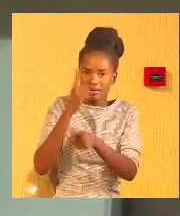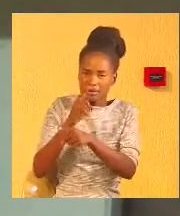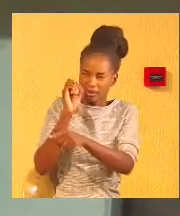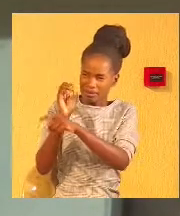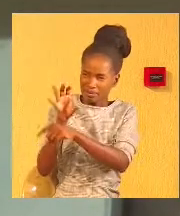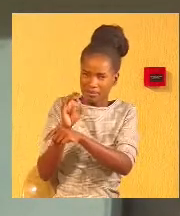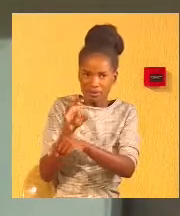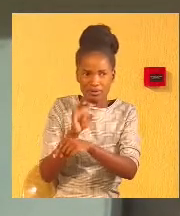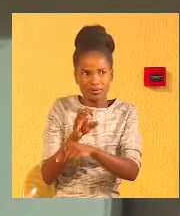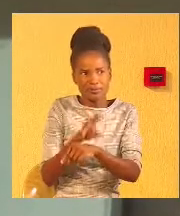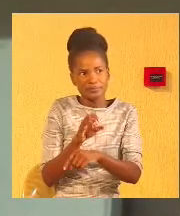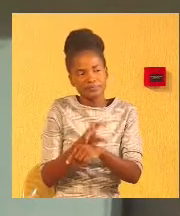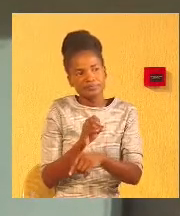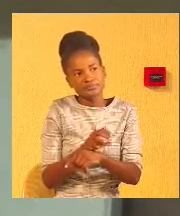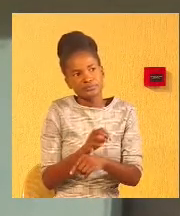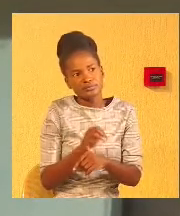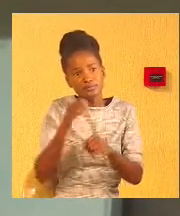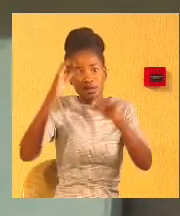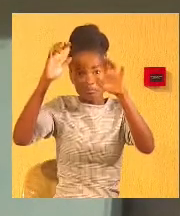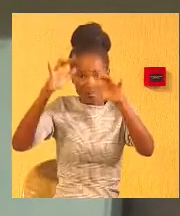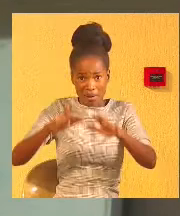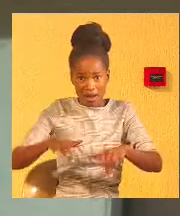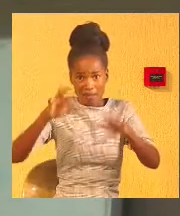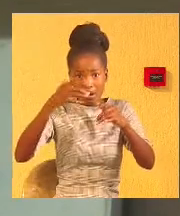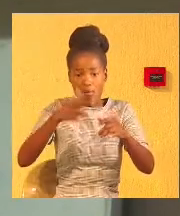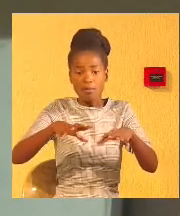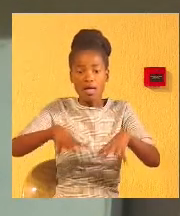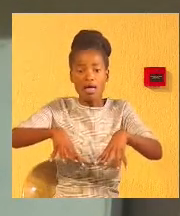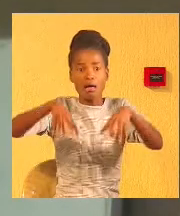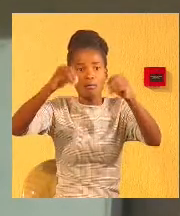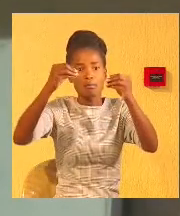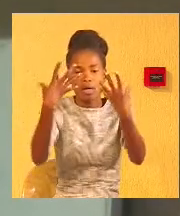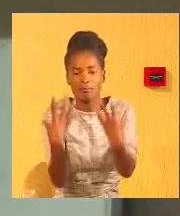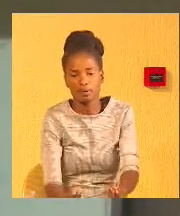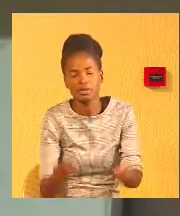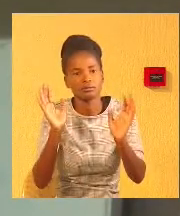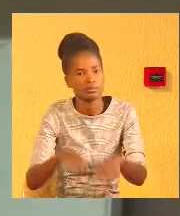all water harvesting mechanisms so that we can harvest water.